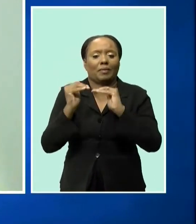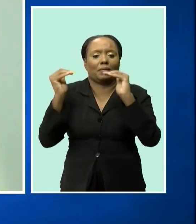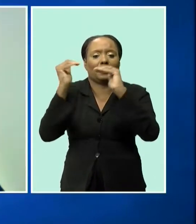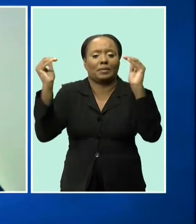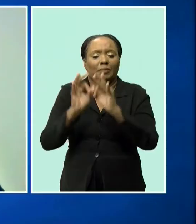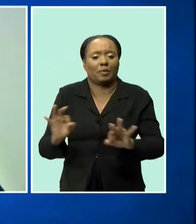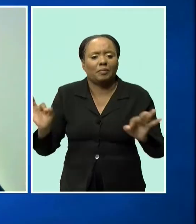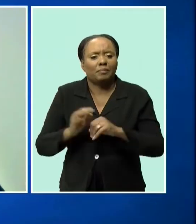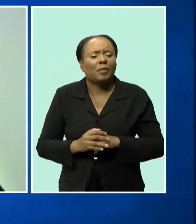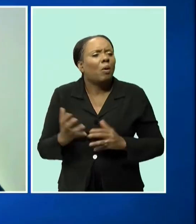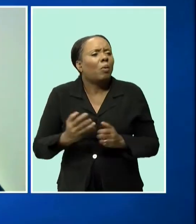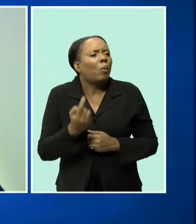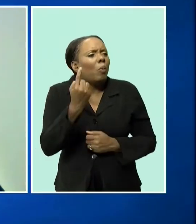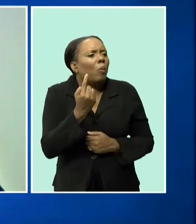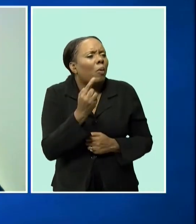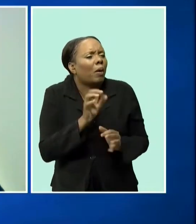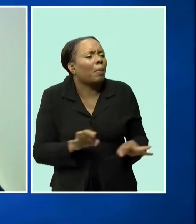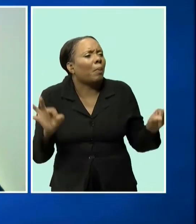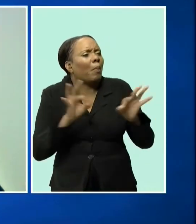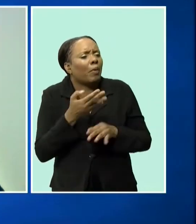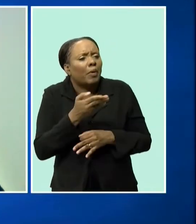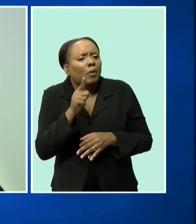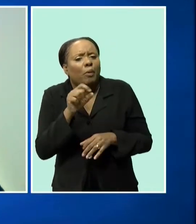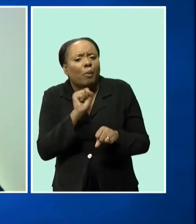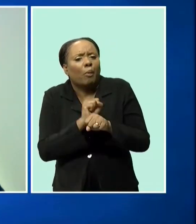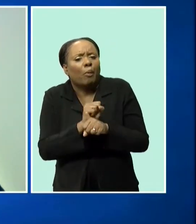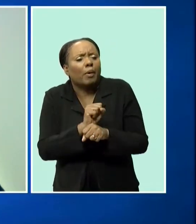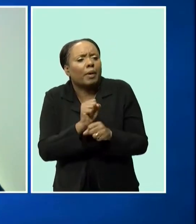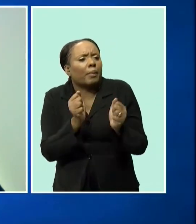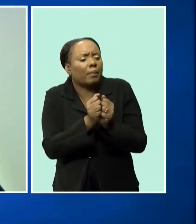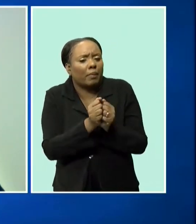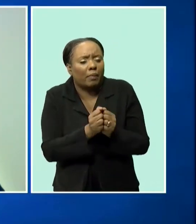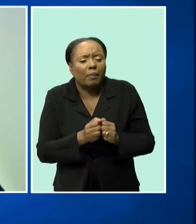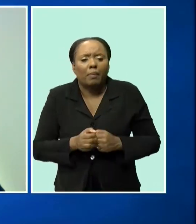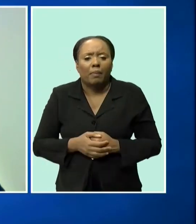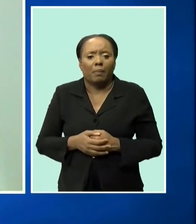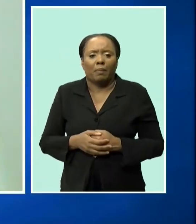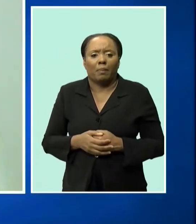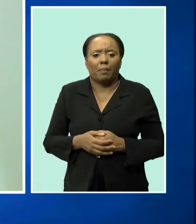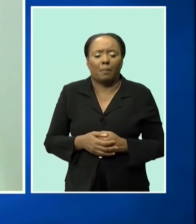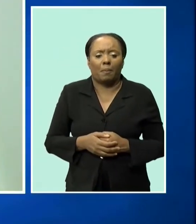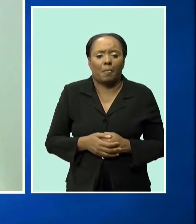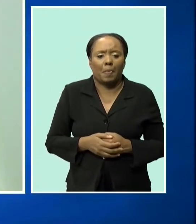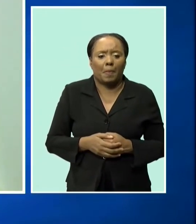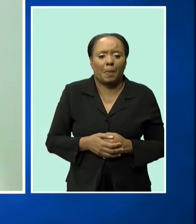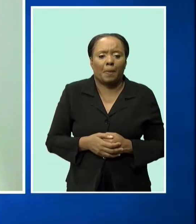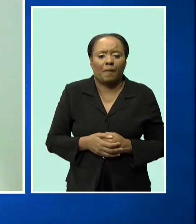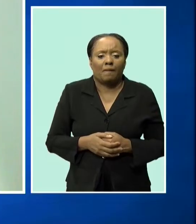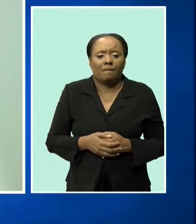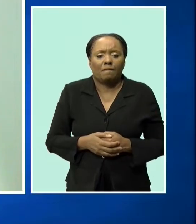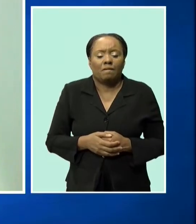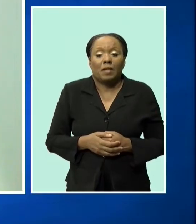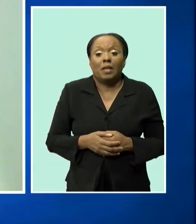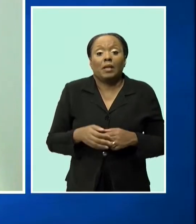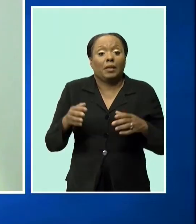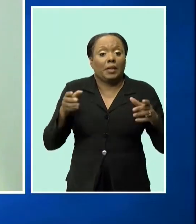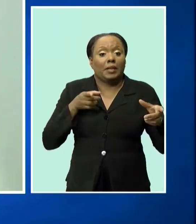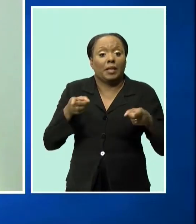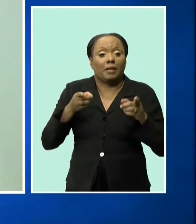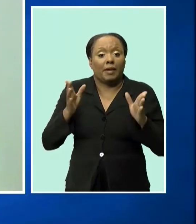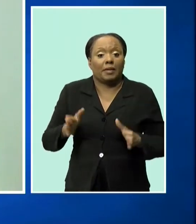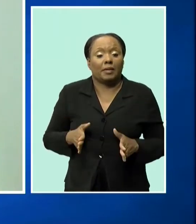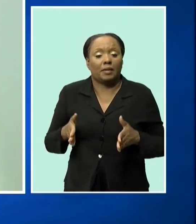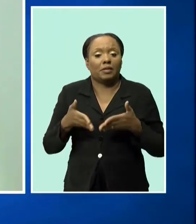what's one key area that you'll be working on in this new position? Well, the Director General, he's looking to create a